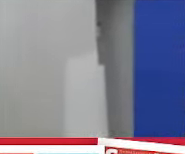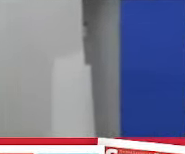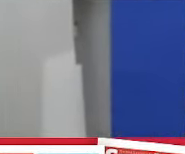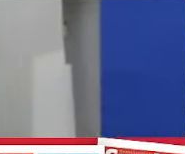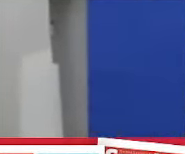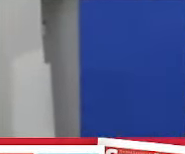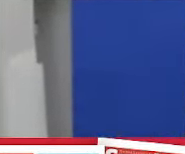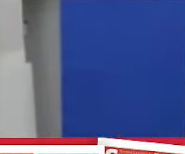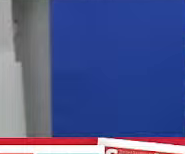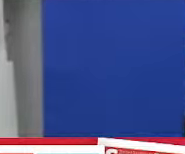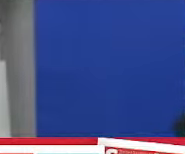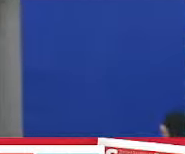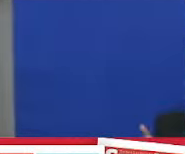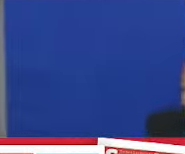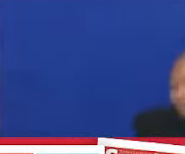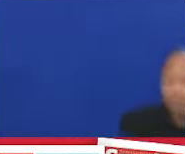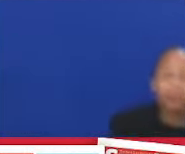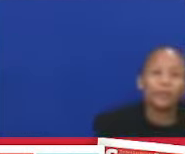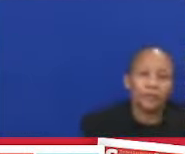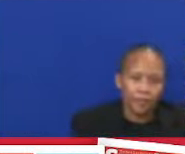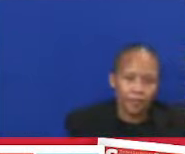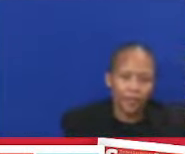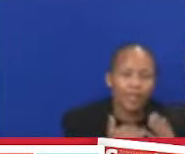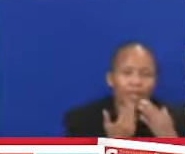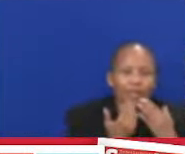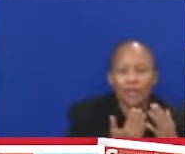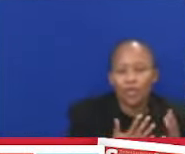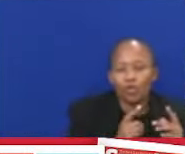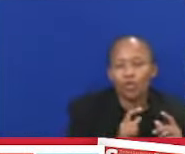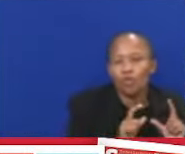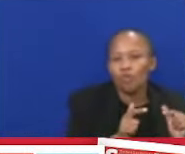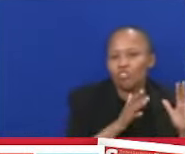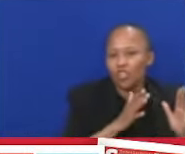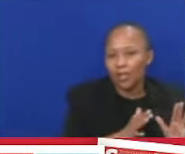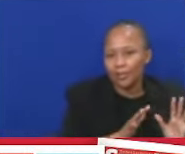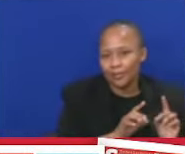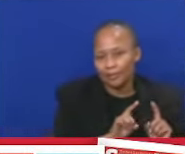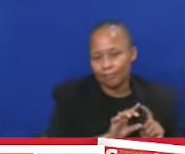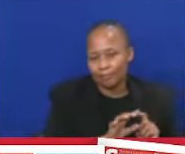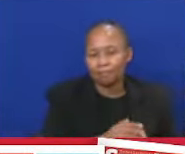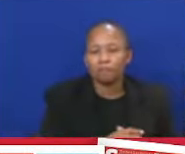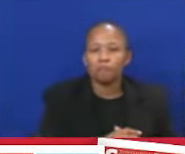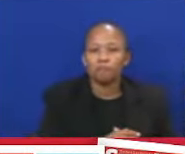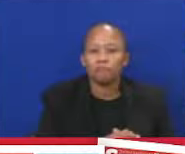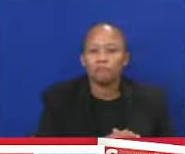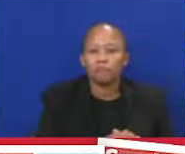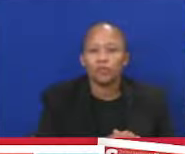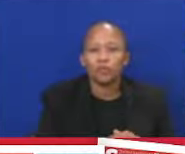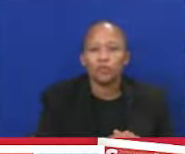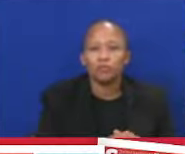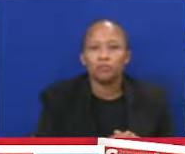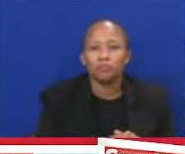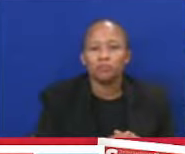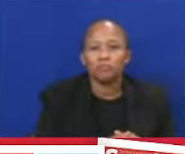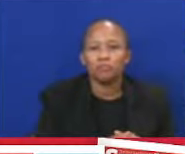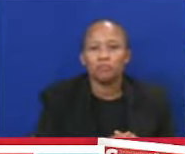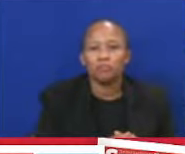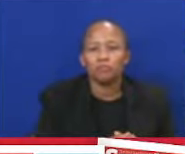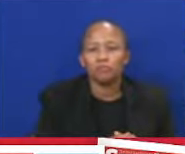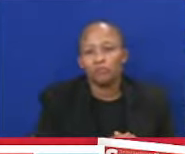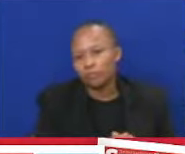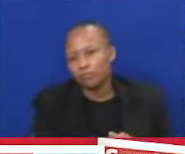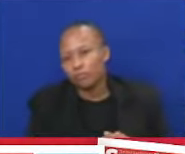Thank you, Commissioners. It was necessary because this was a kidnapping